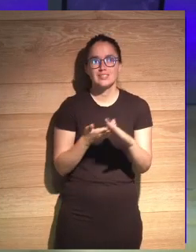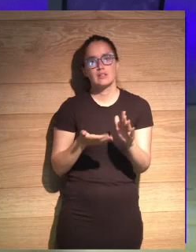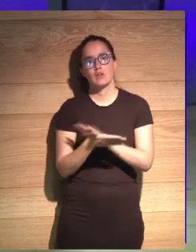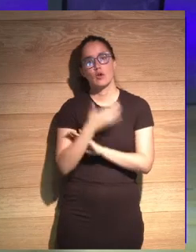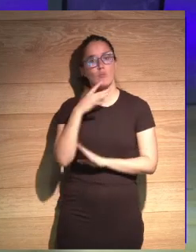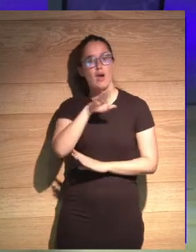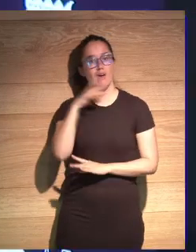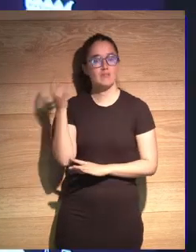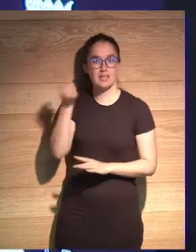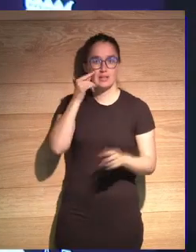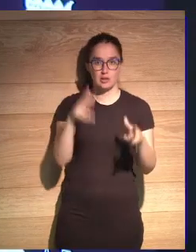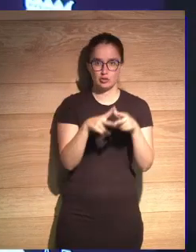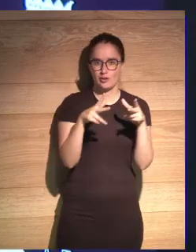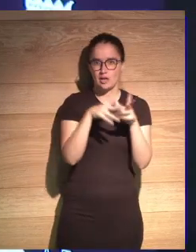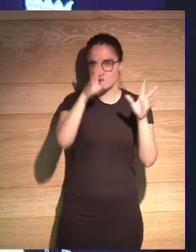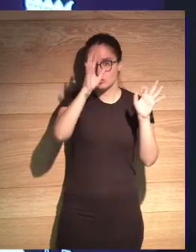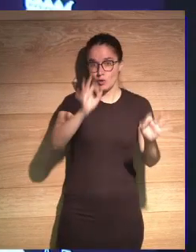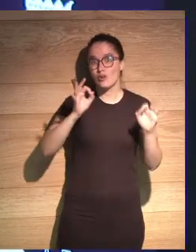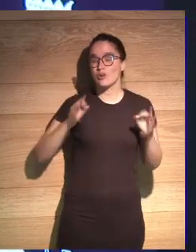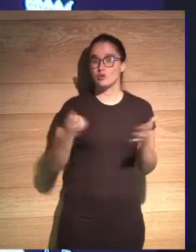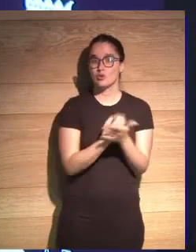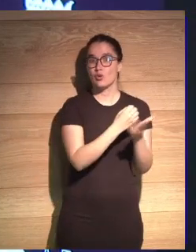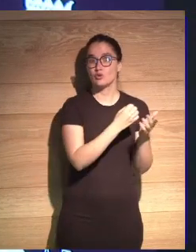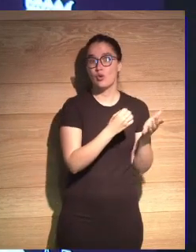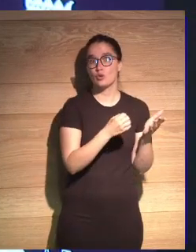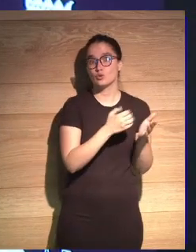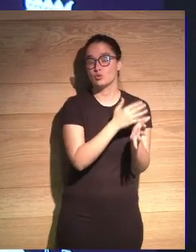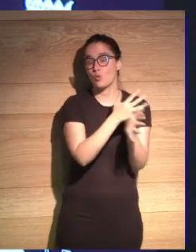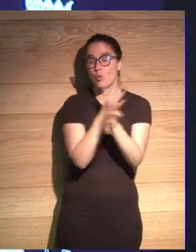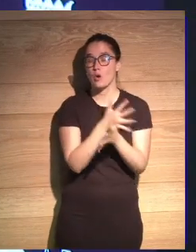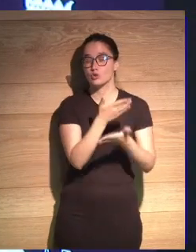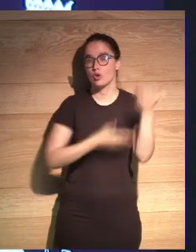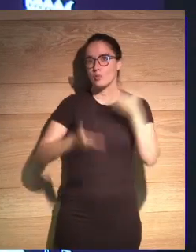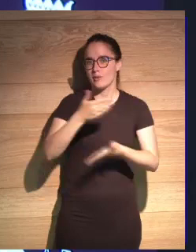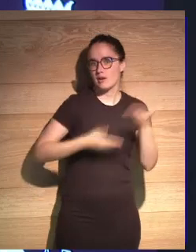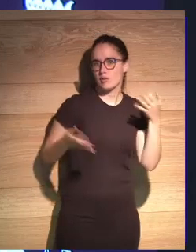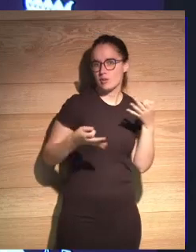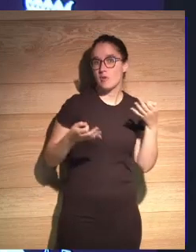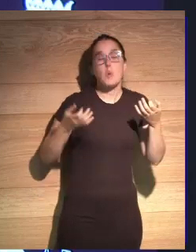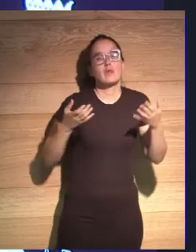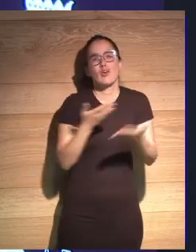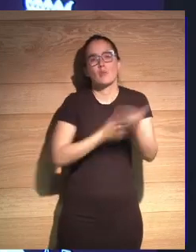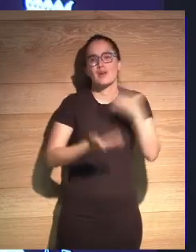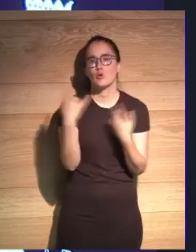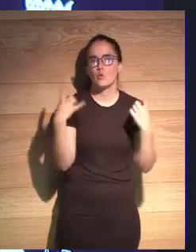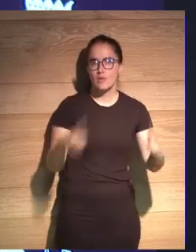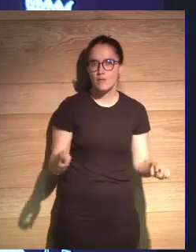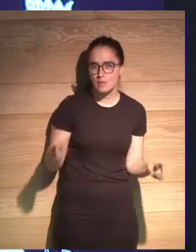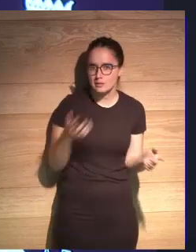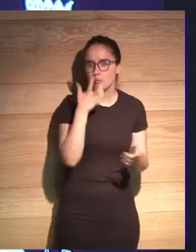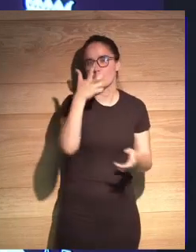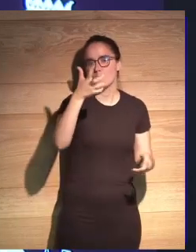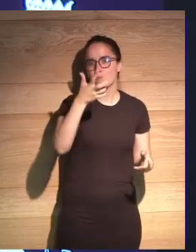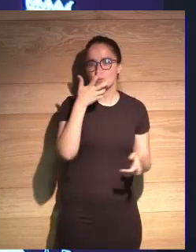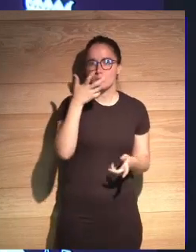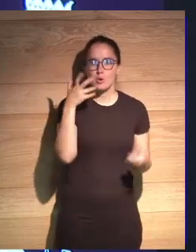to overcome them. And also this is related with the social skills that we can see in all cooperation games, and